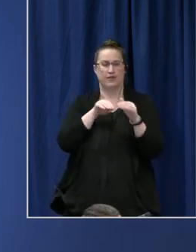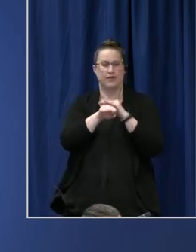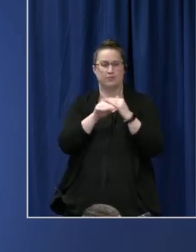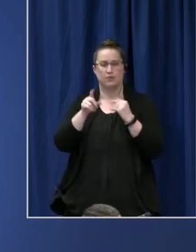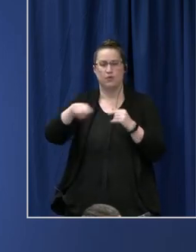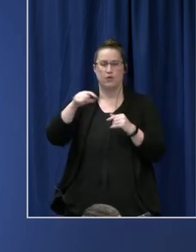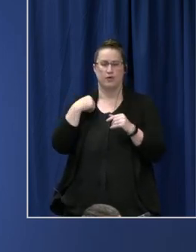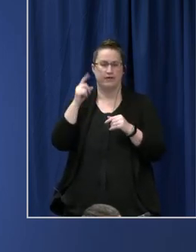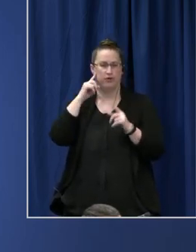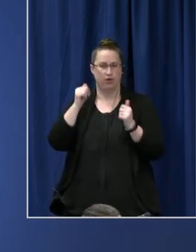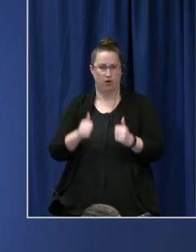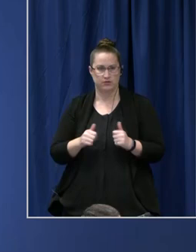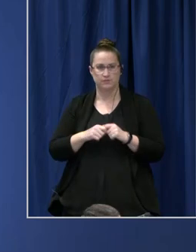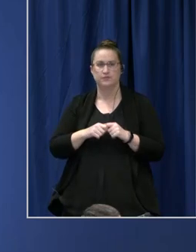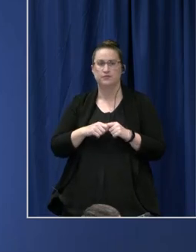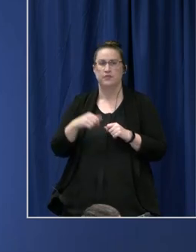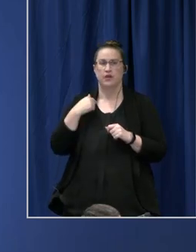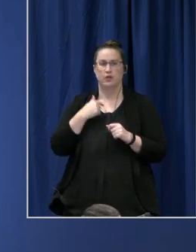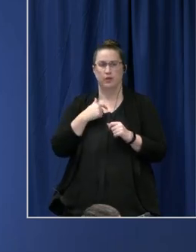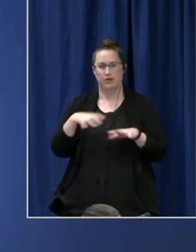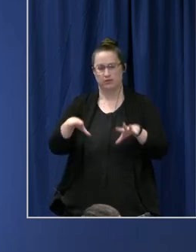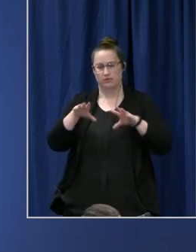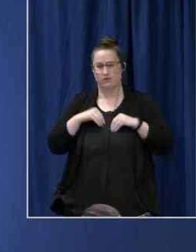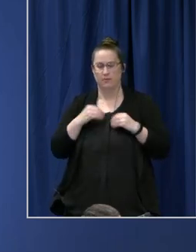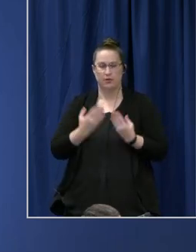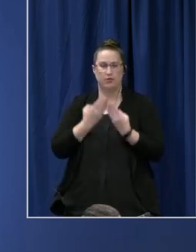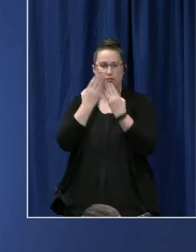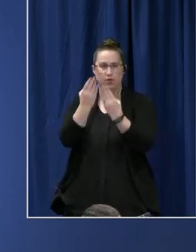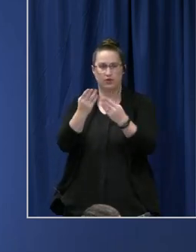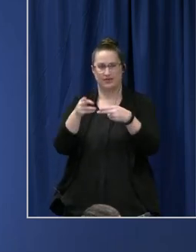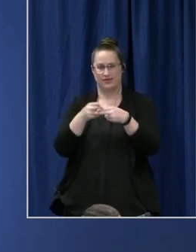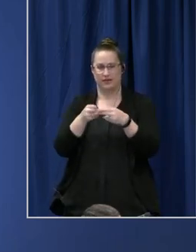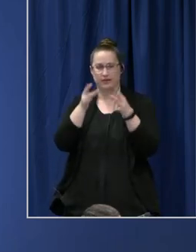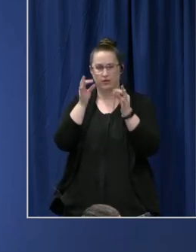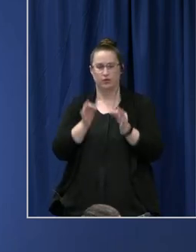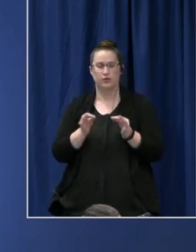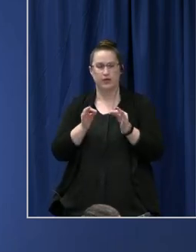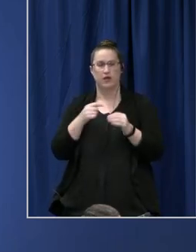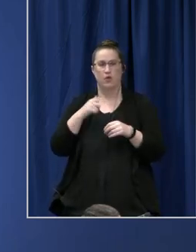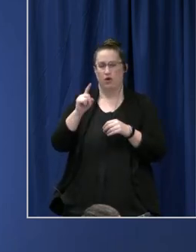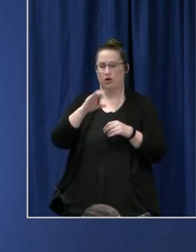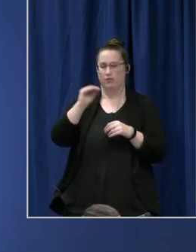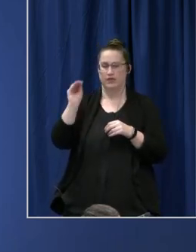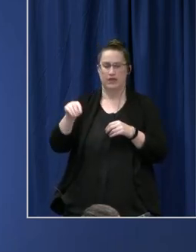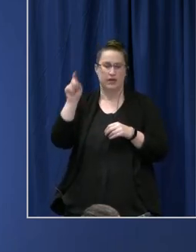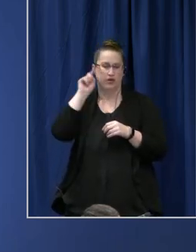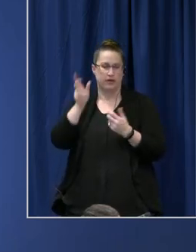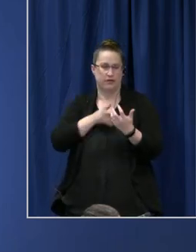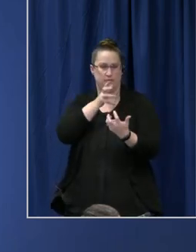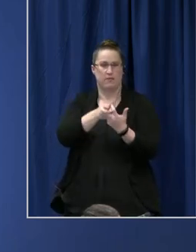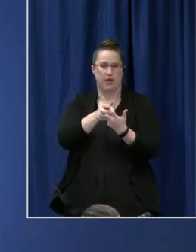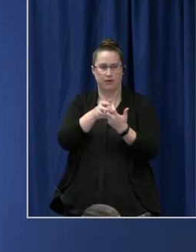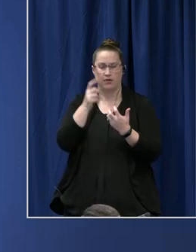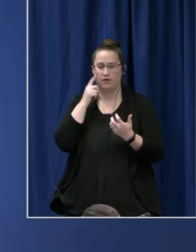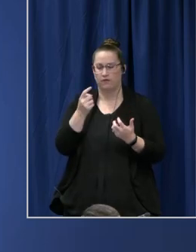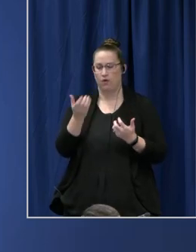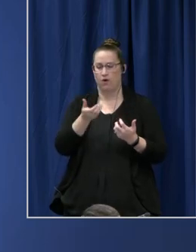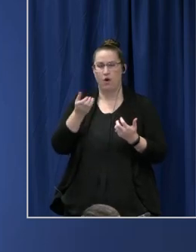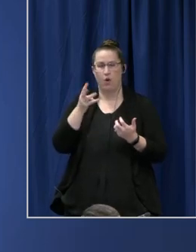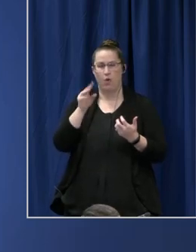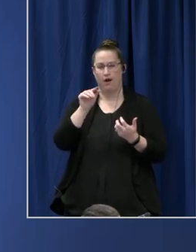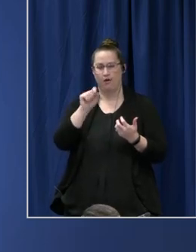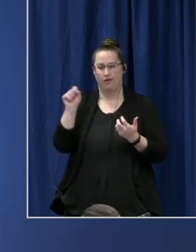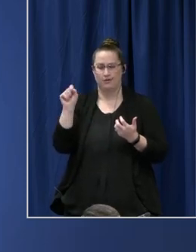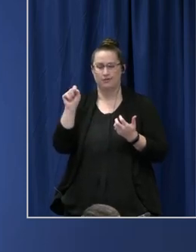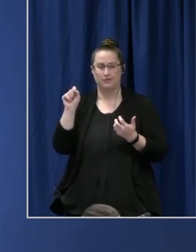loss. We adopted a proposal tentatively concluding that a 100% hearing aid compatibility requirement for wireless handset models